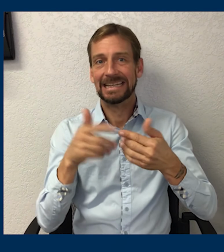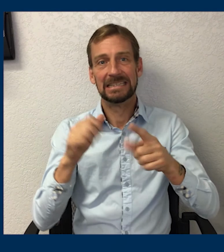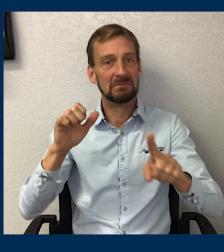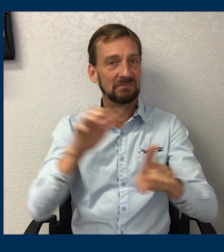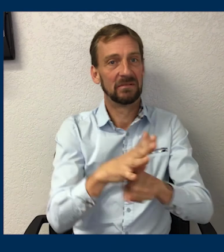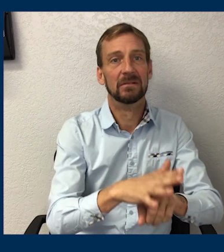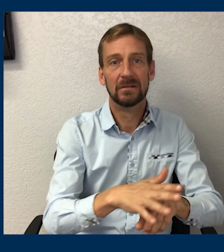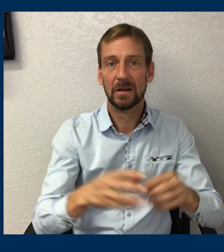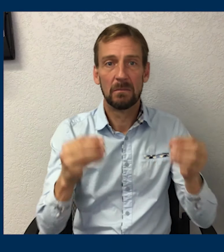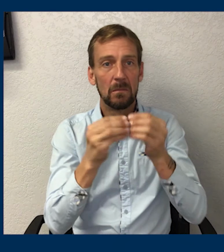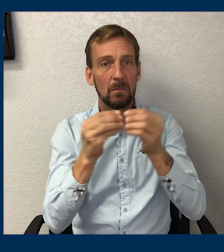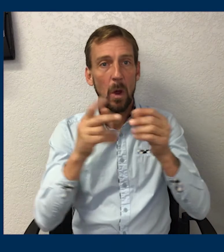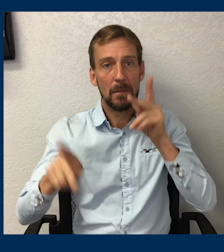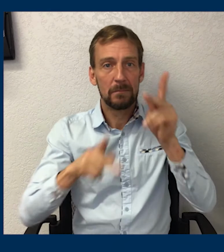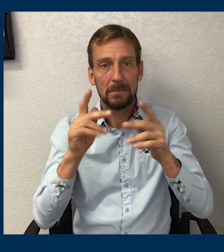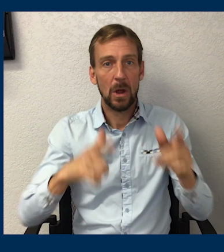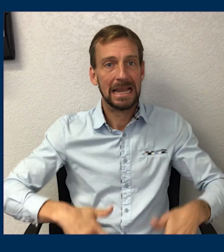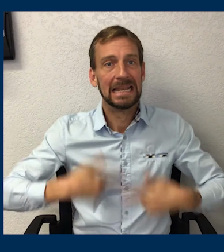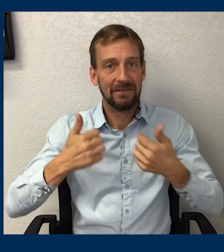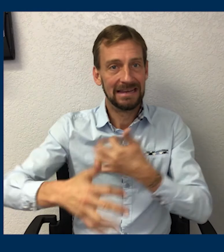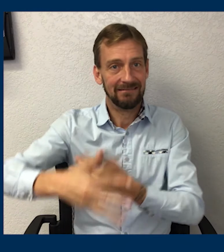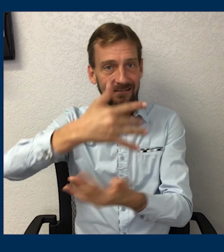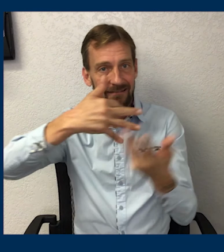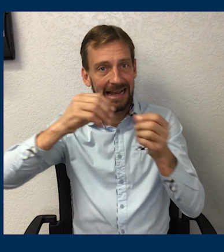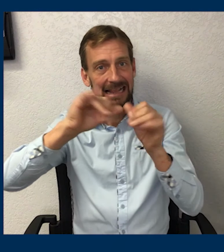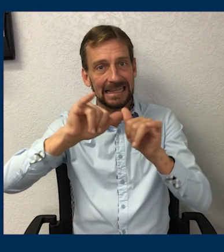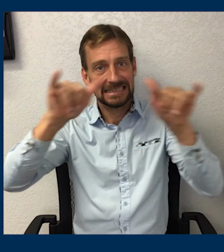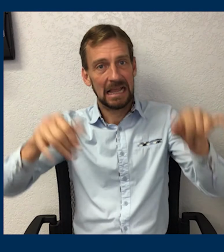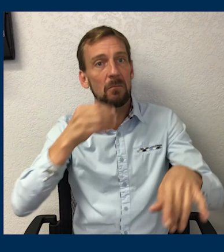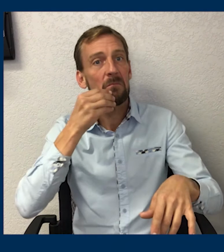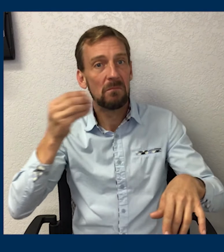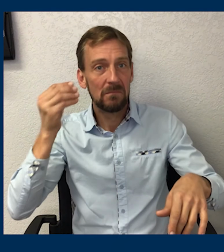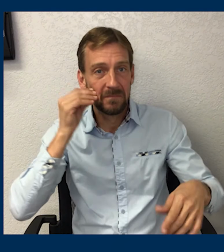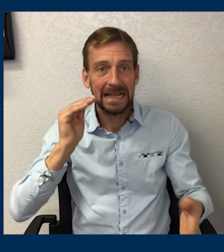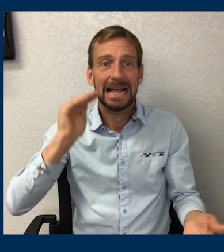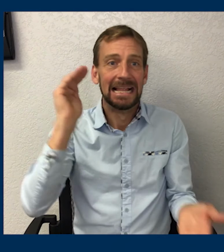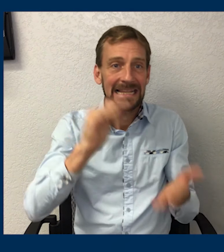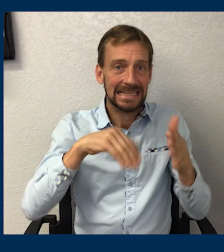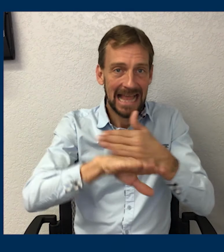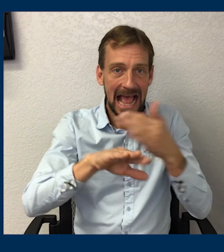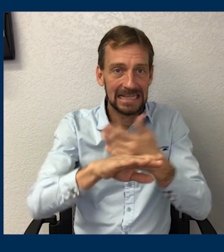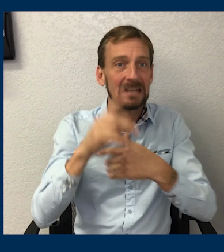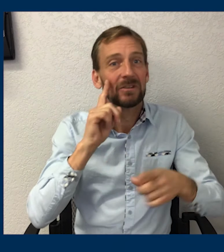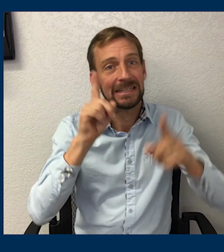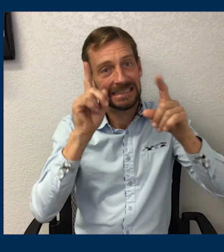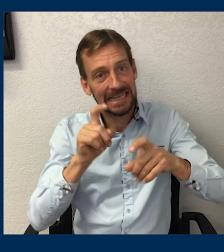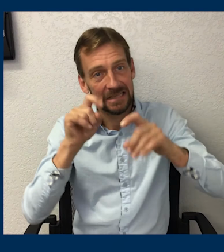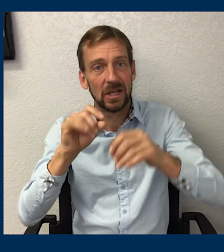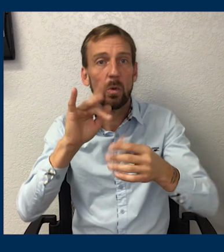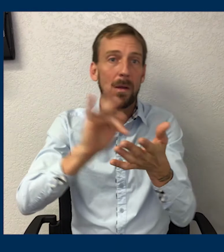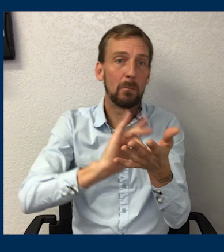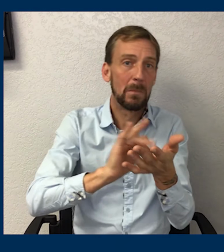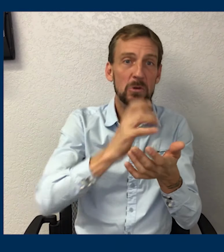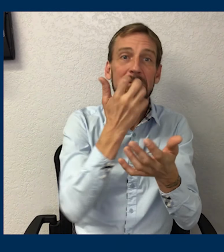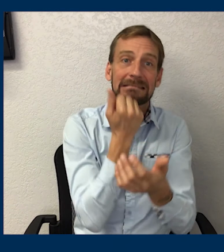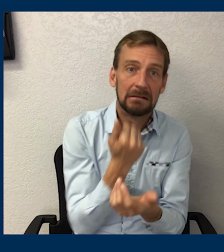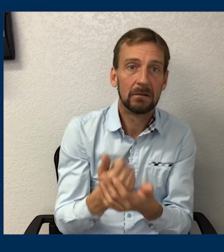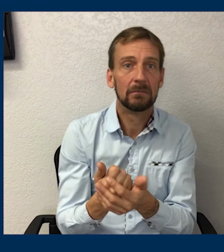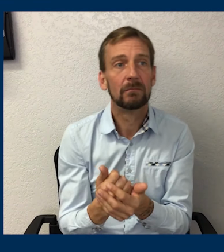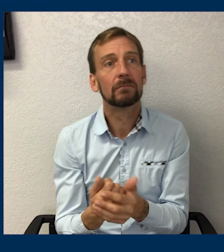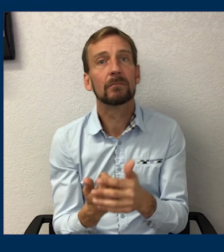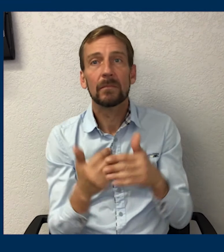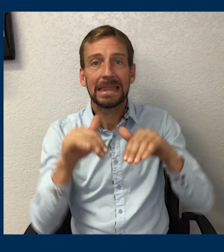congregate living, higher risk of infection, probably less access to testing and even medical care.